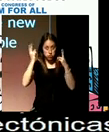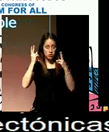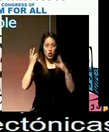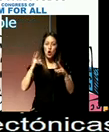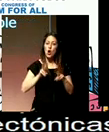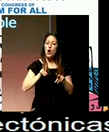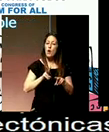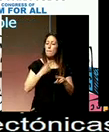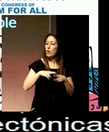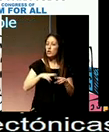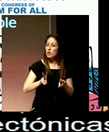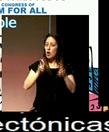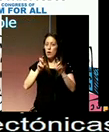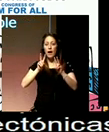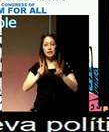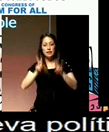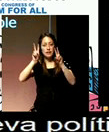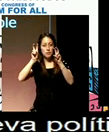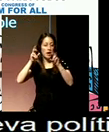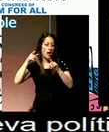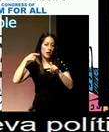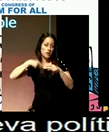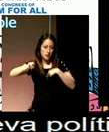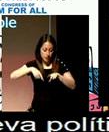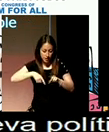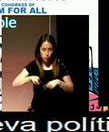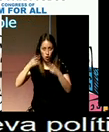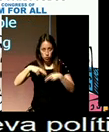of intervening on the bridges and